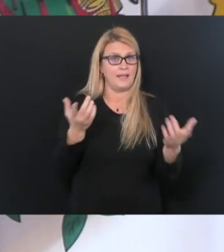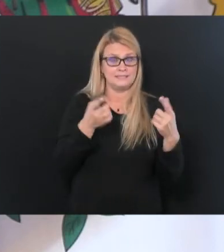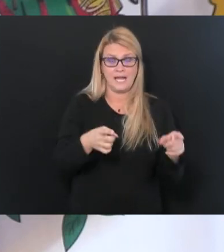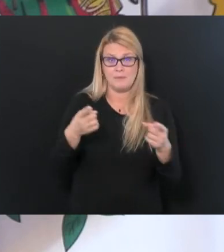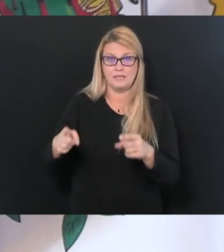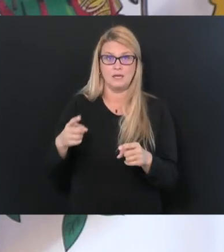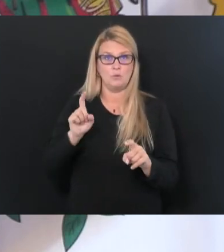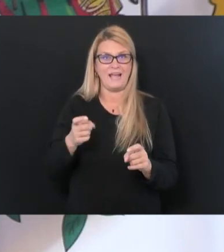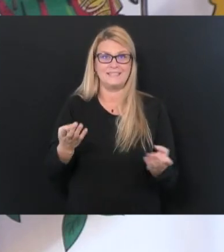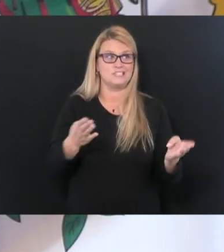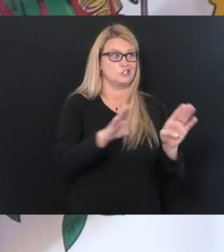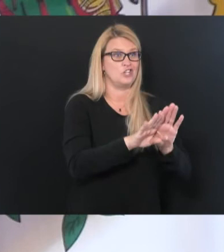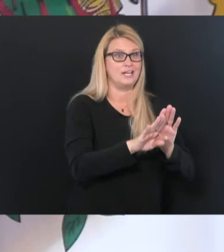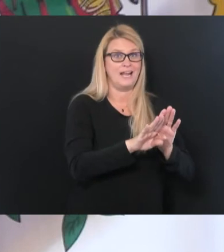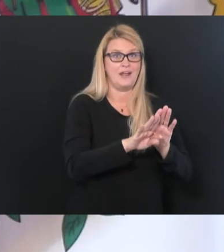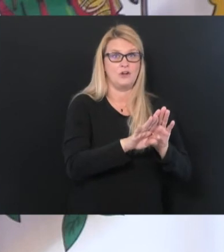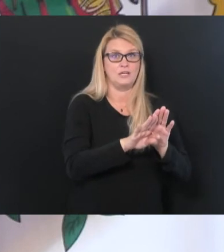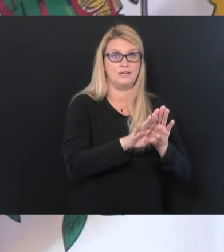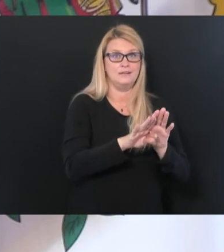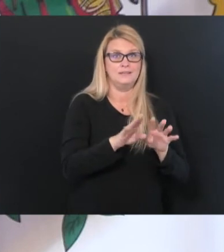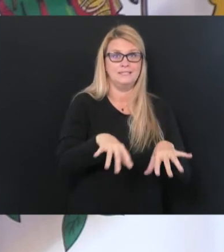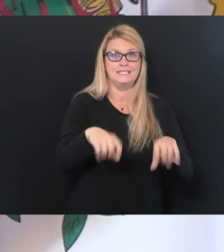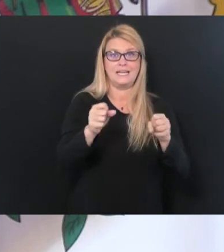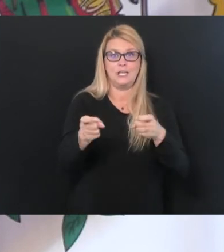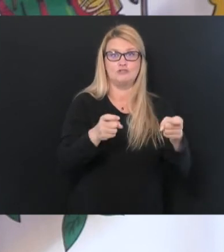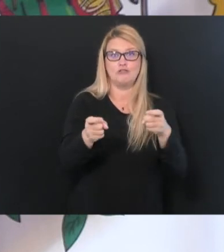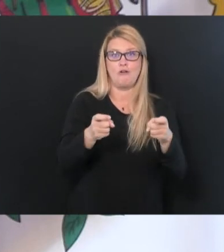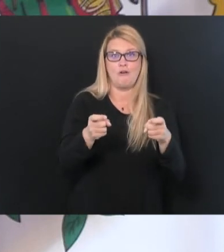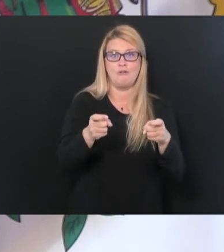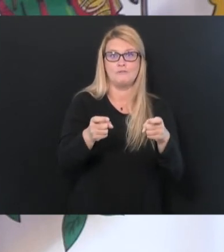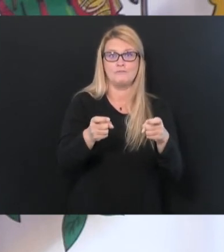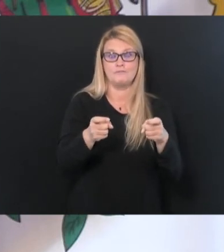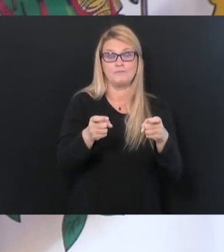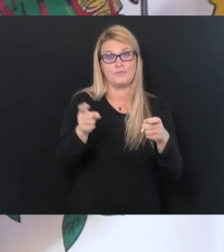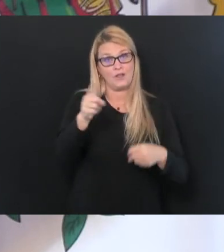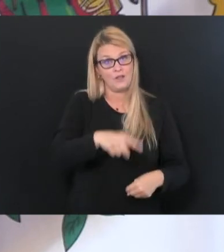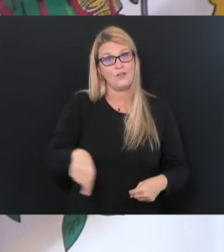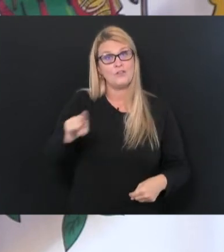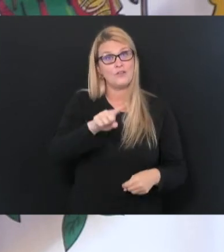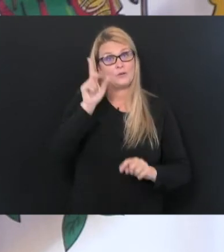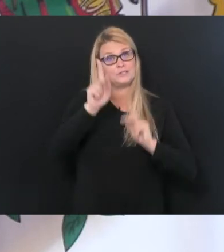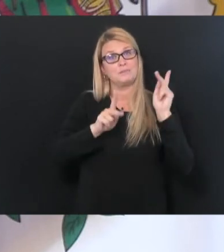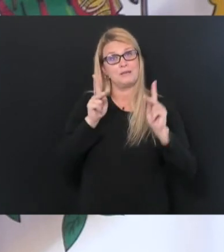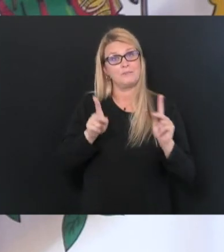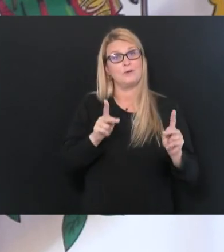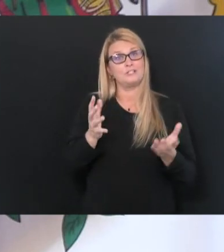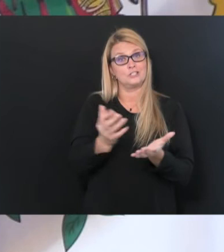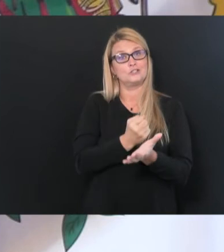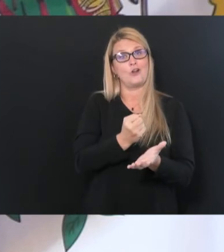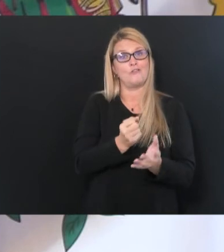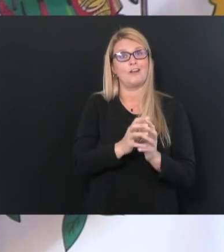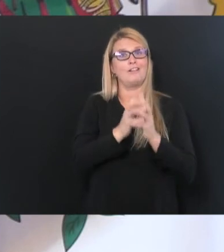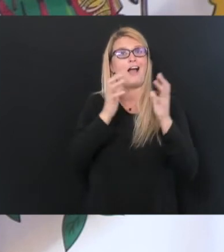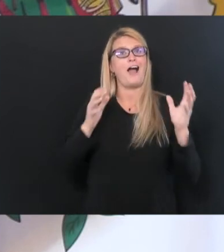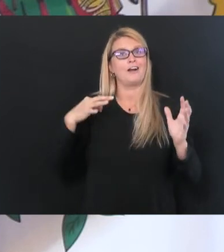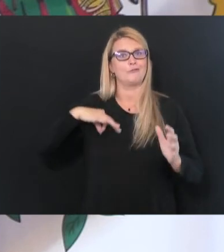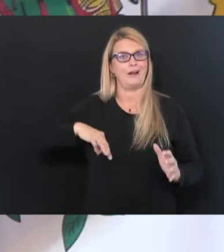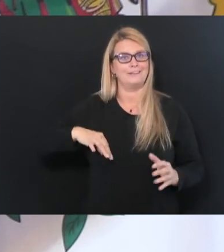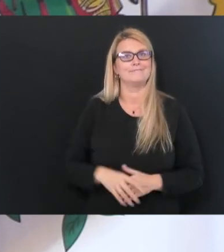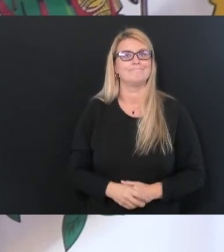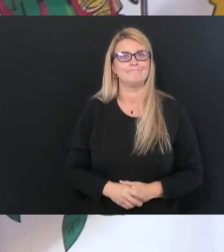had to shut down to grab a hold of this. These people deserve a lot of credit. And right now,